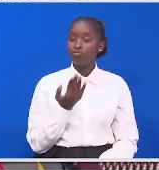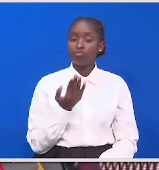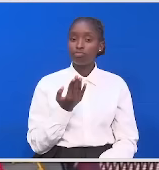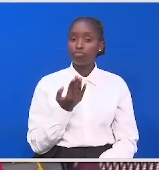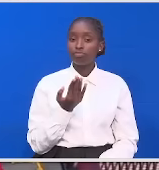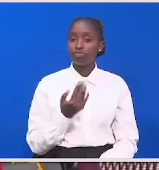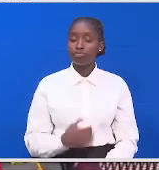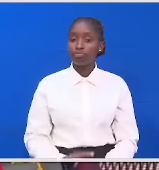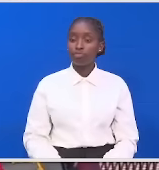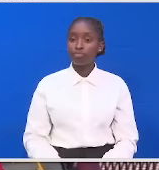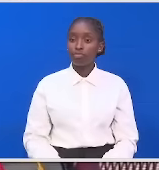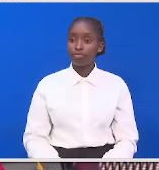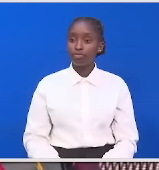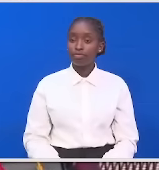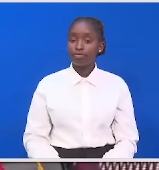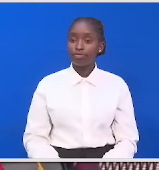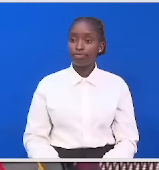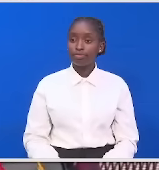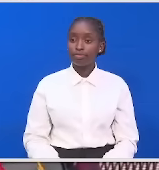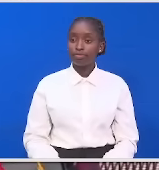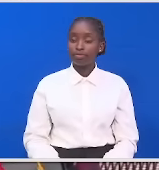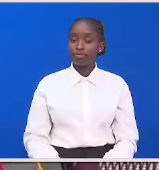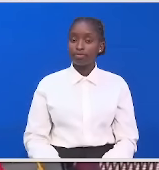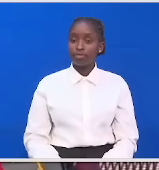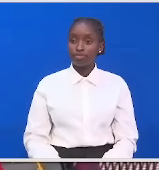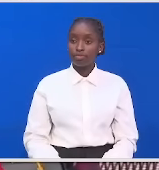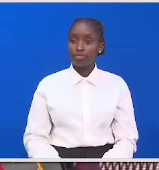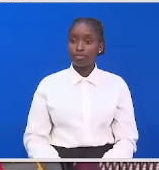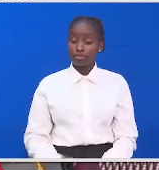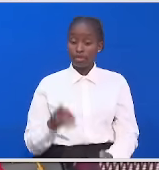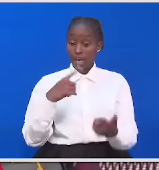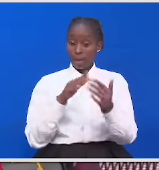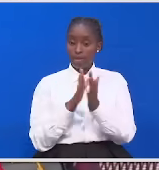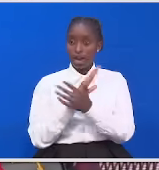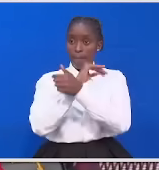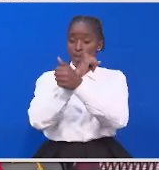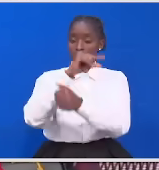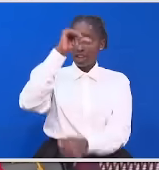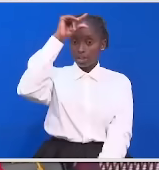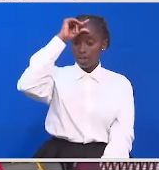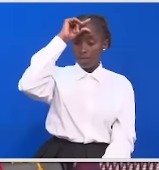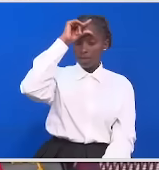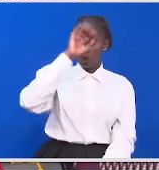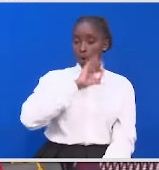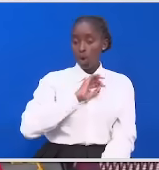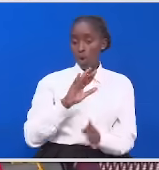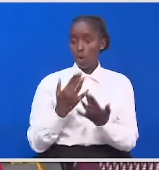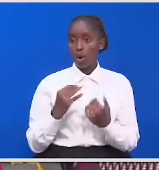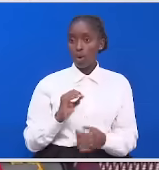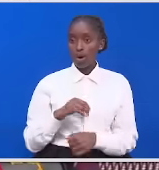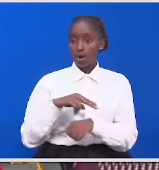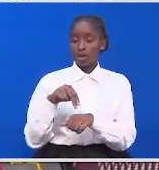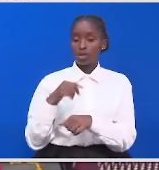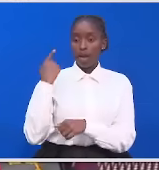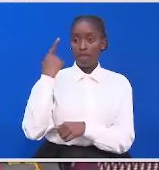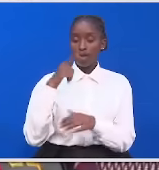cap and or protect our government or our nation from getting